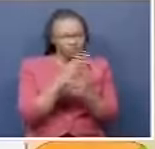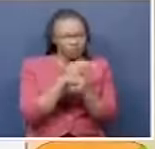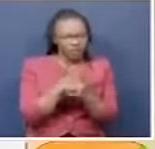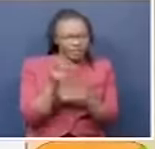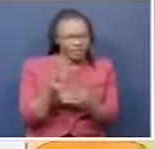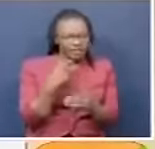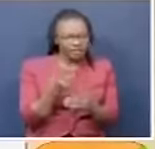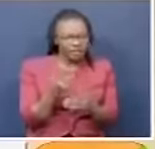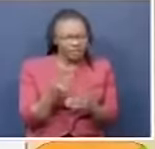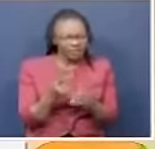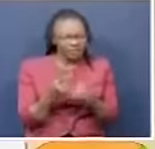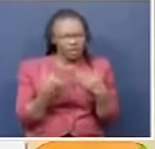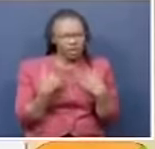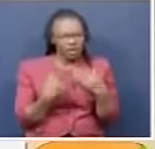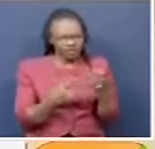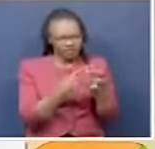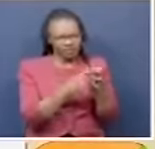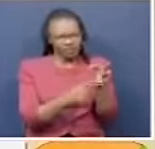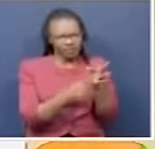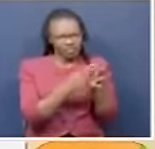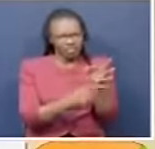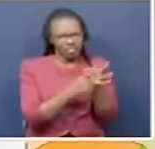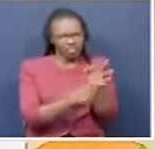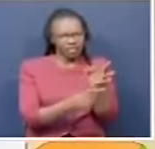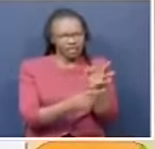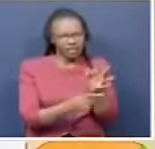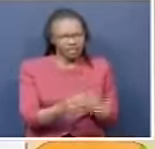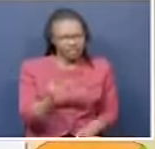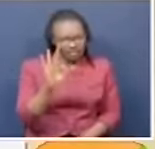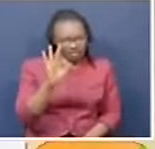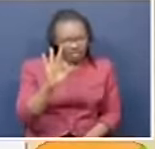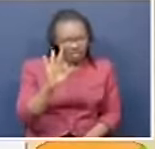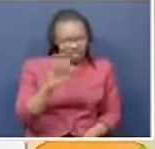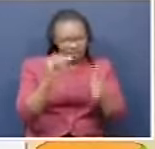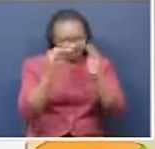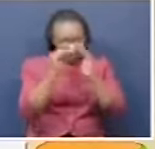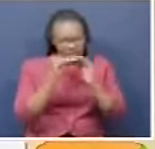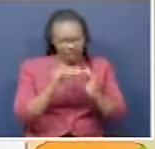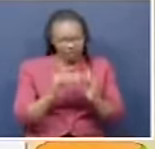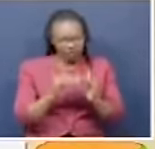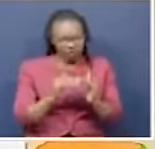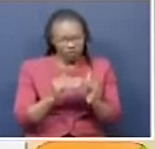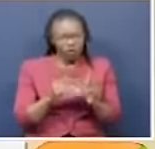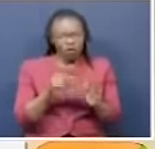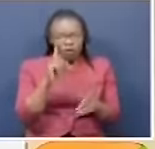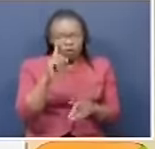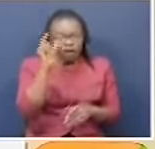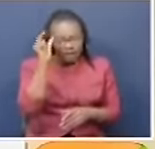there are three players here. You know? So somebody's going to get hurt. So somebody's going to lose out unless there is